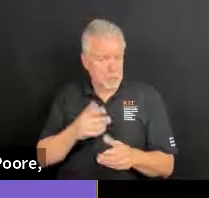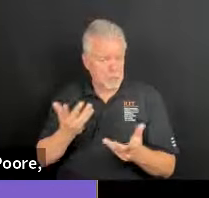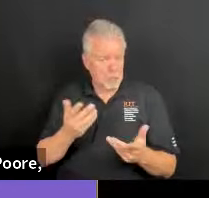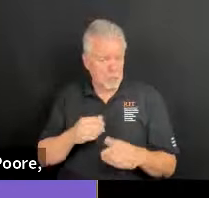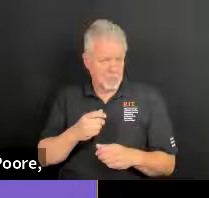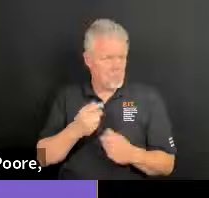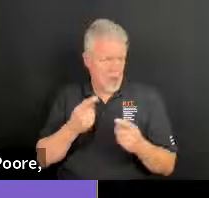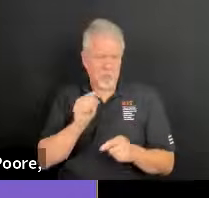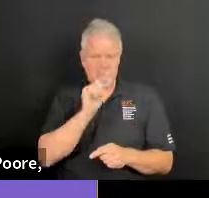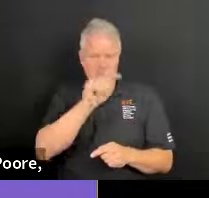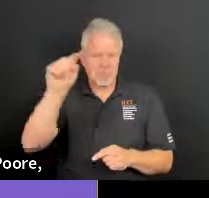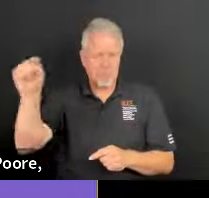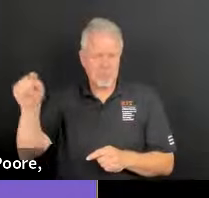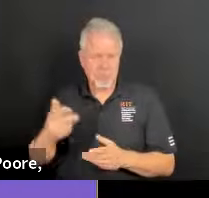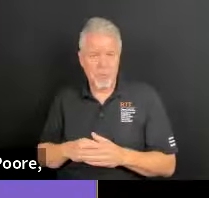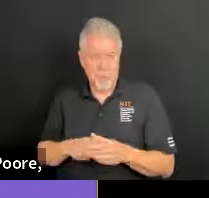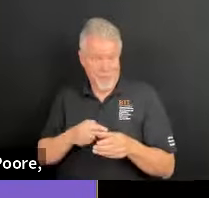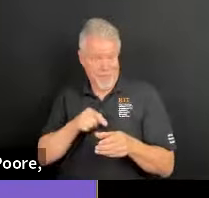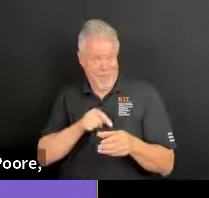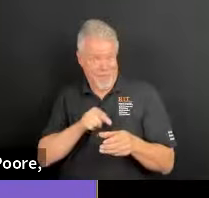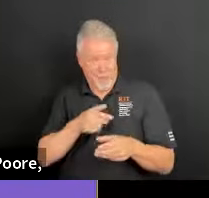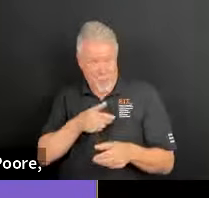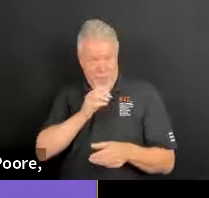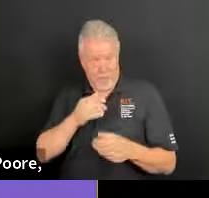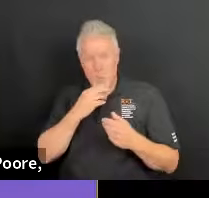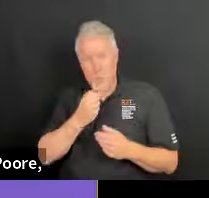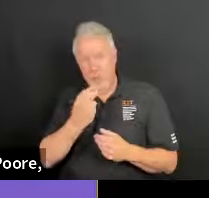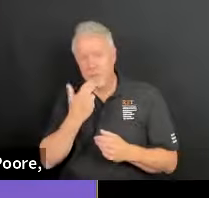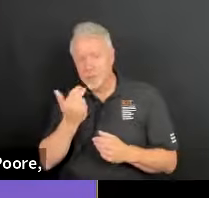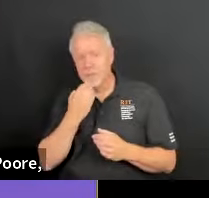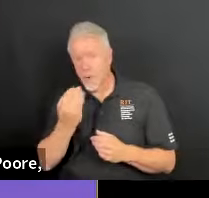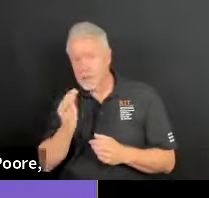age 12 or 13, for example, which does happen.